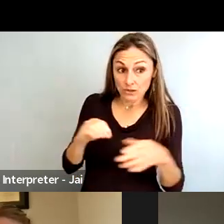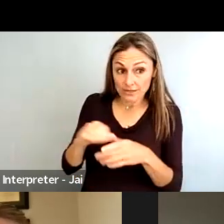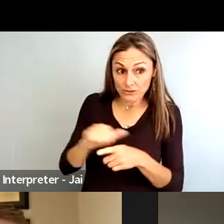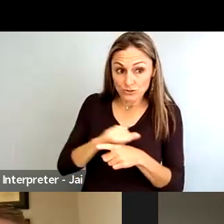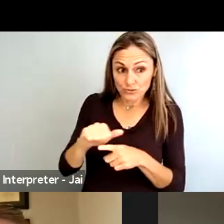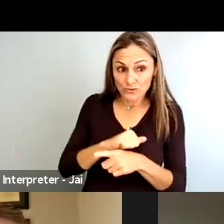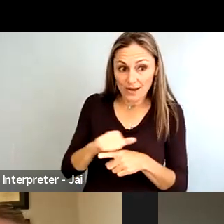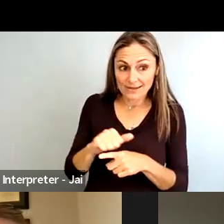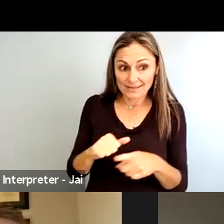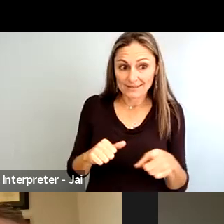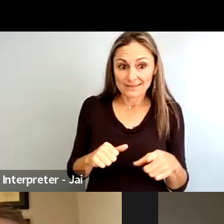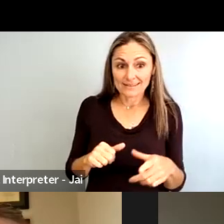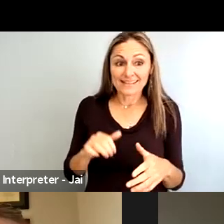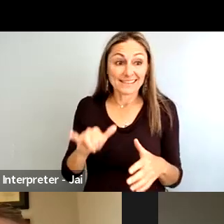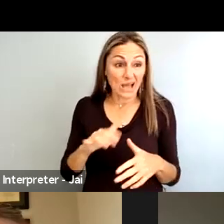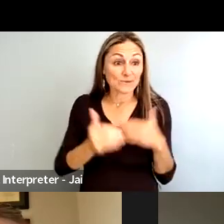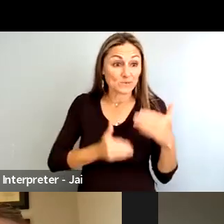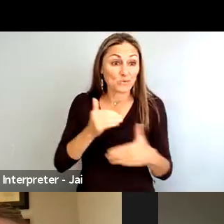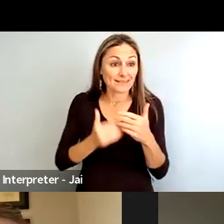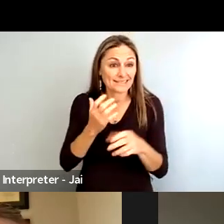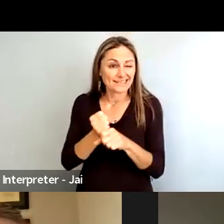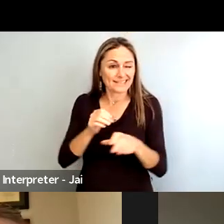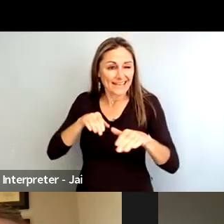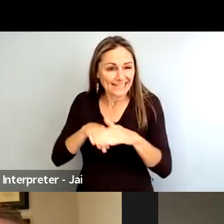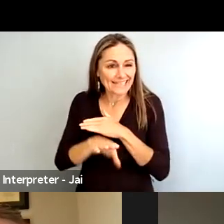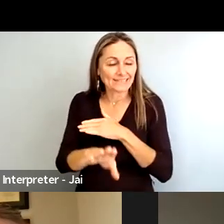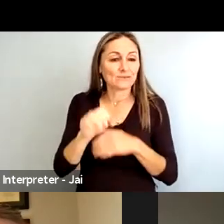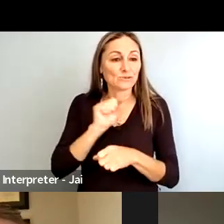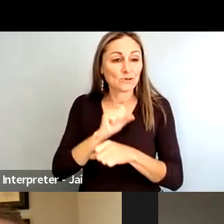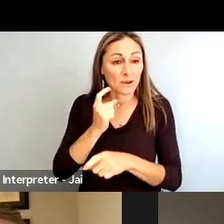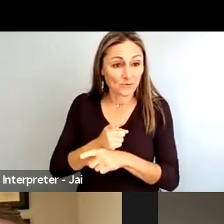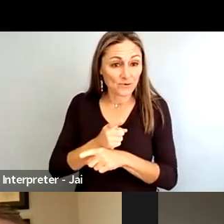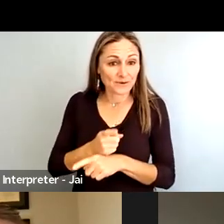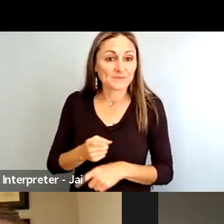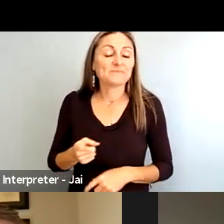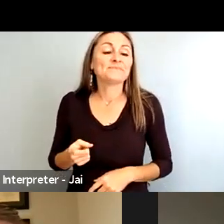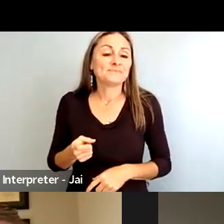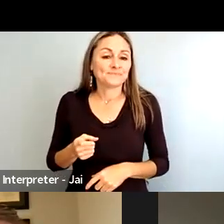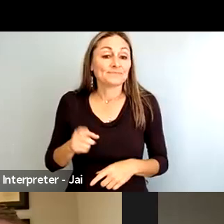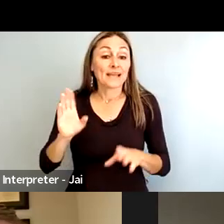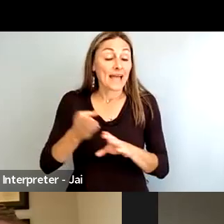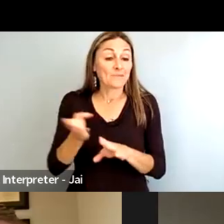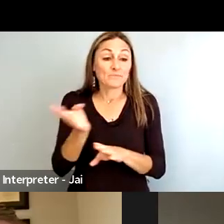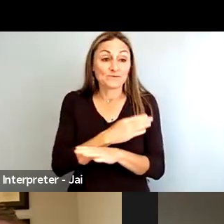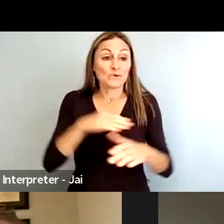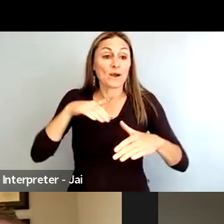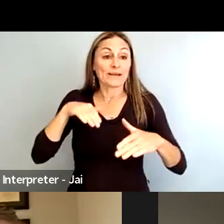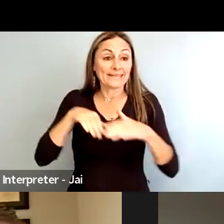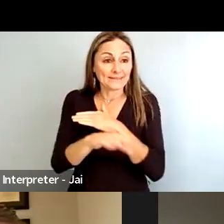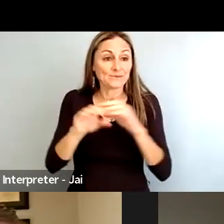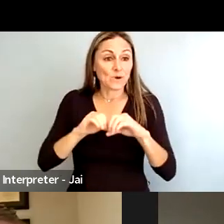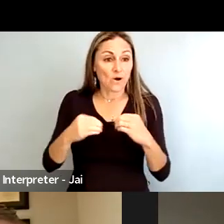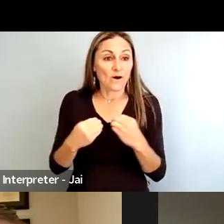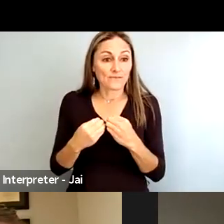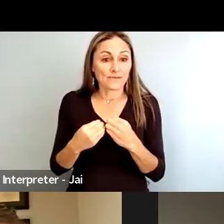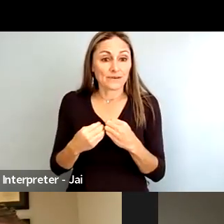a process to get your foot in the door there. Was that right? And even before I stepped foot in the office, before